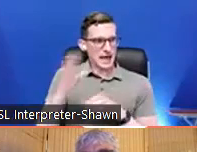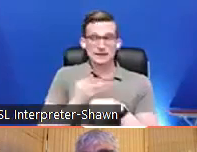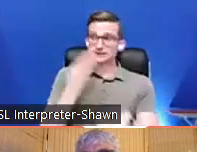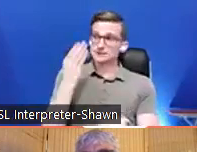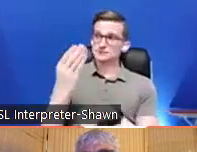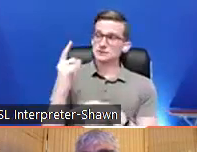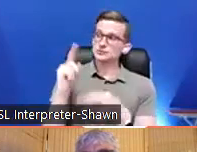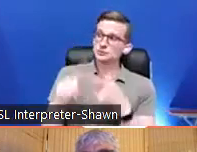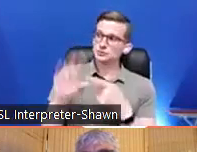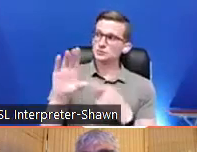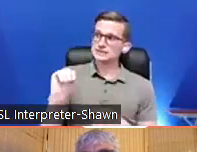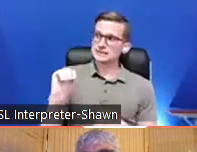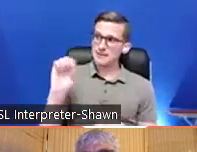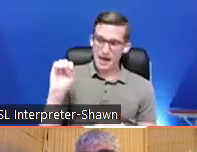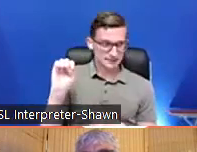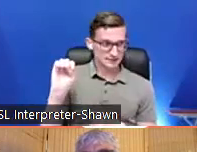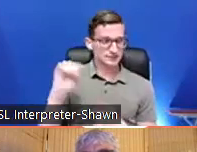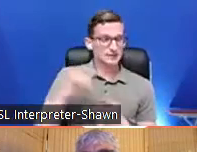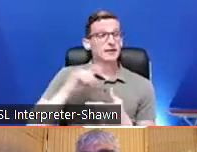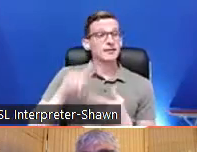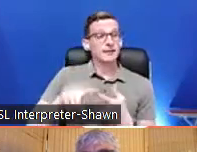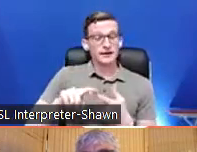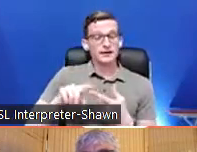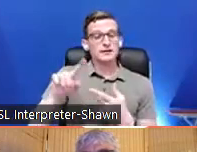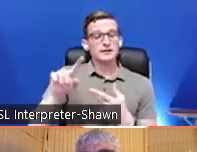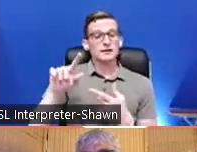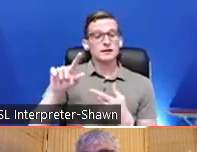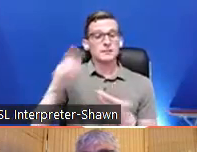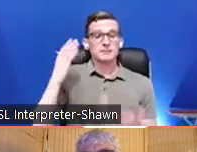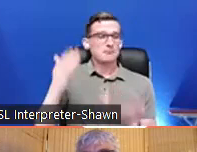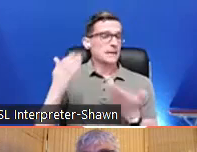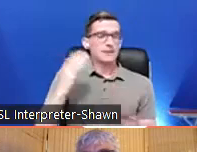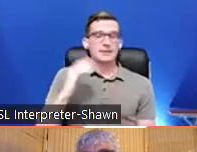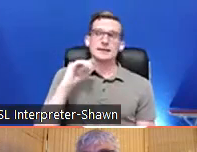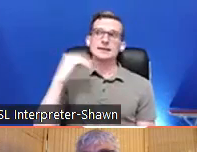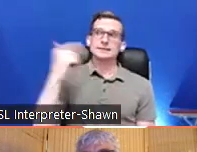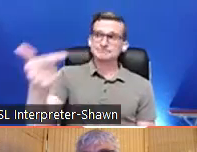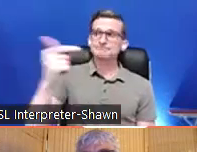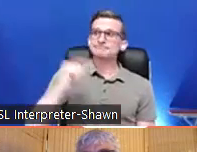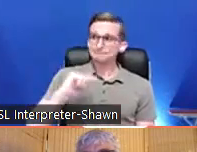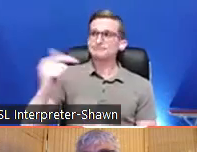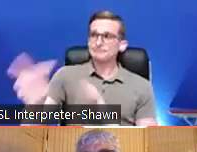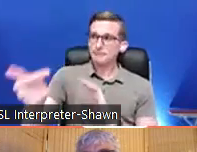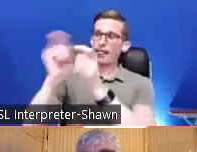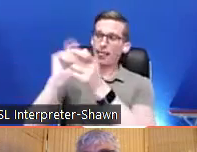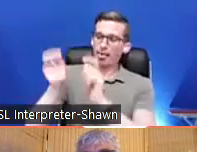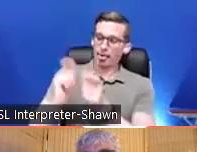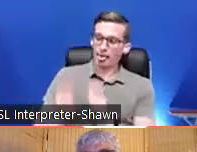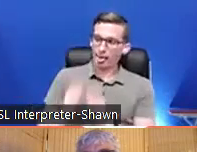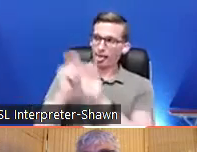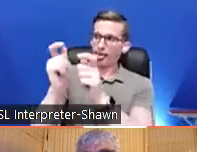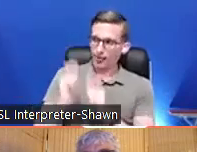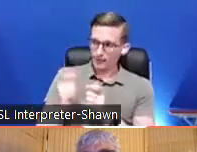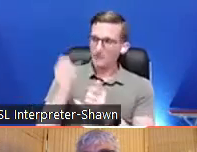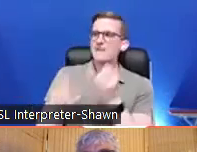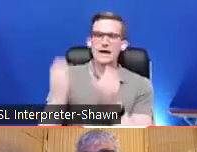CMS, and then go back and forth perhaps and get a final approved plan from CMS.